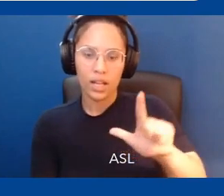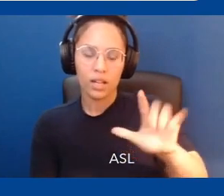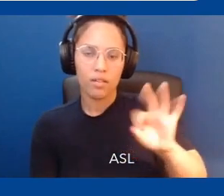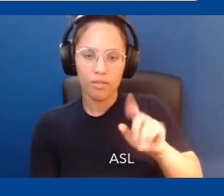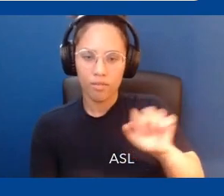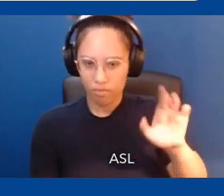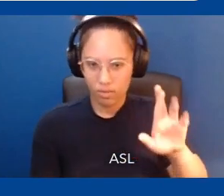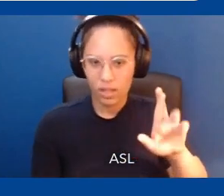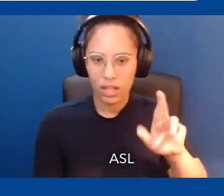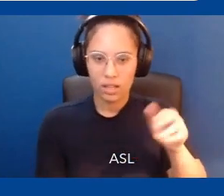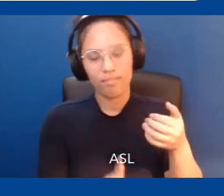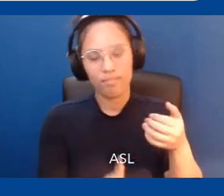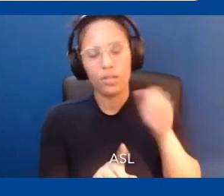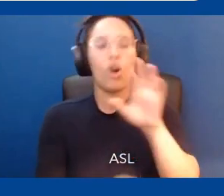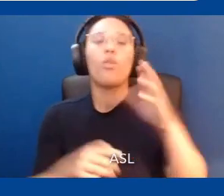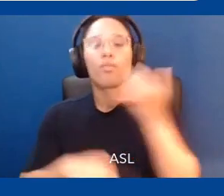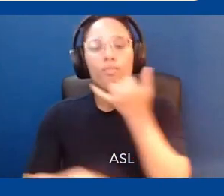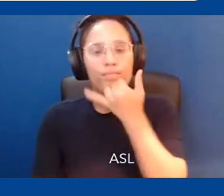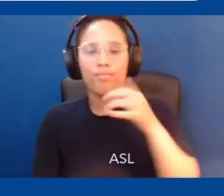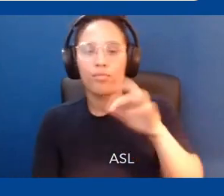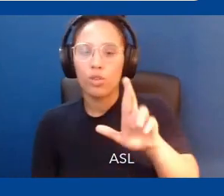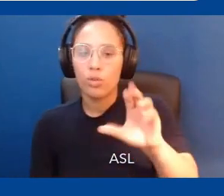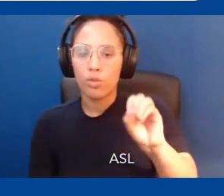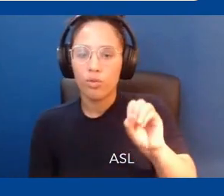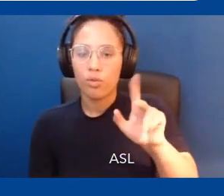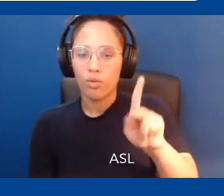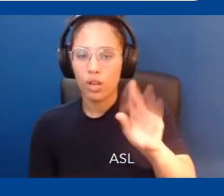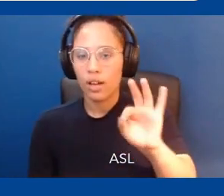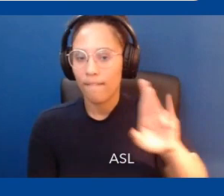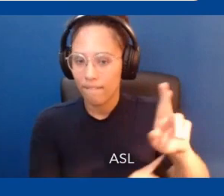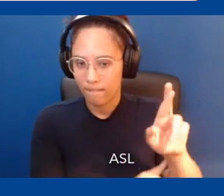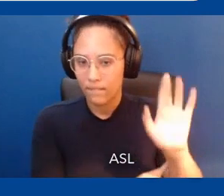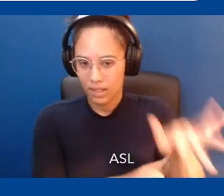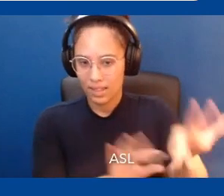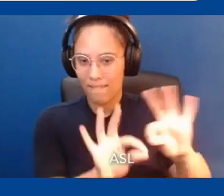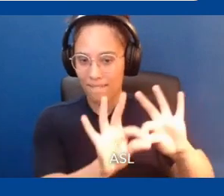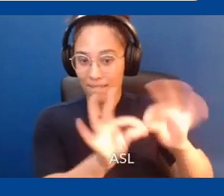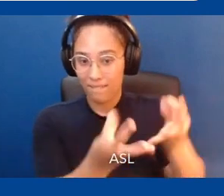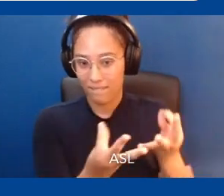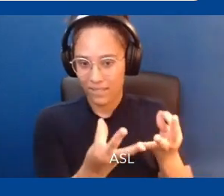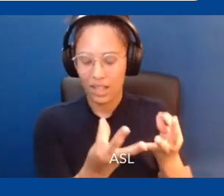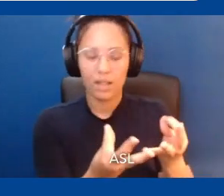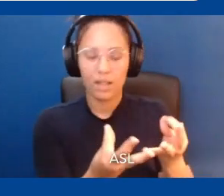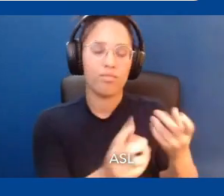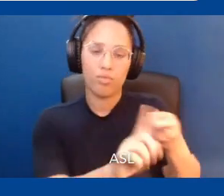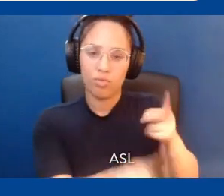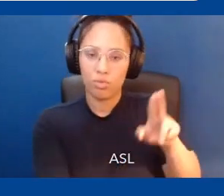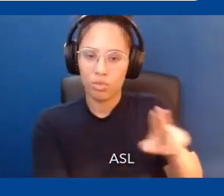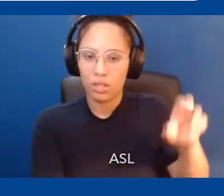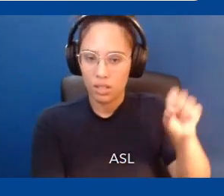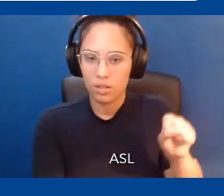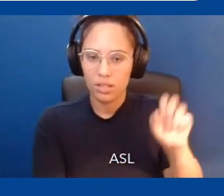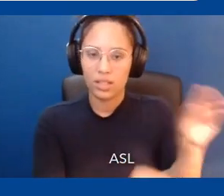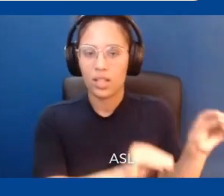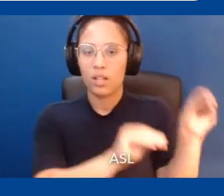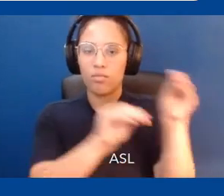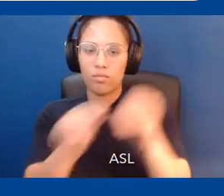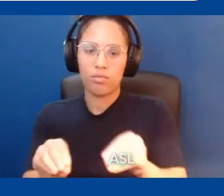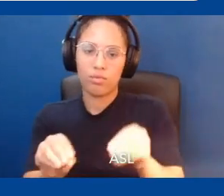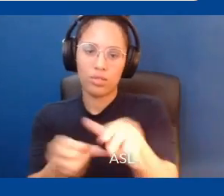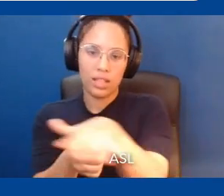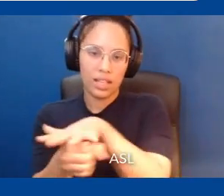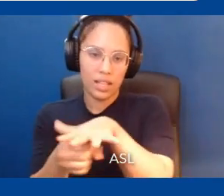member of the Rockefeller family in the US who traveled to West Papua. Is an area in